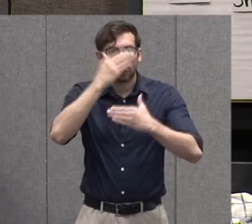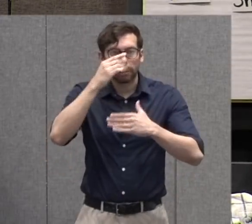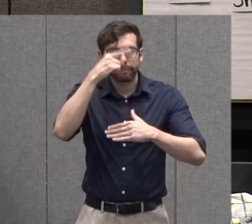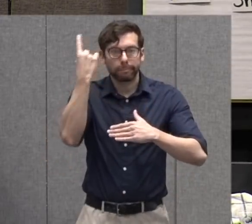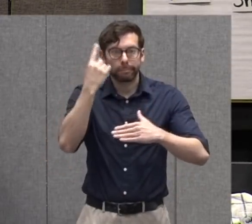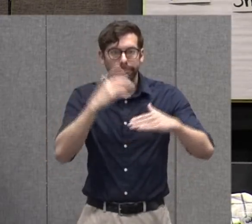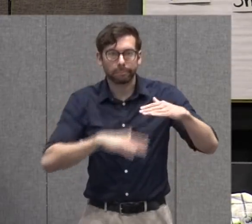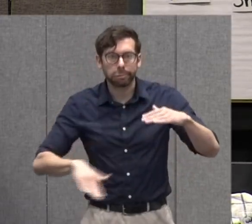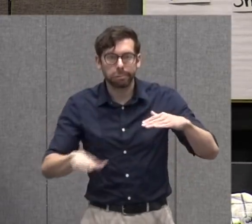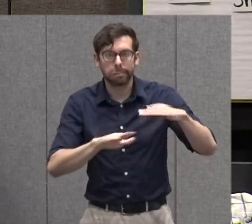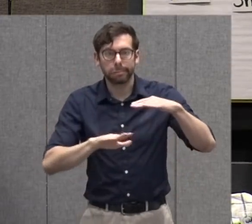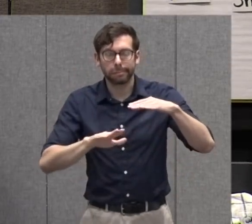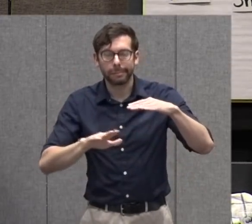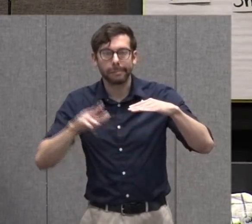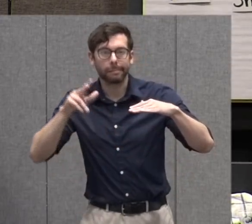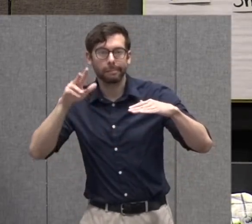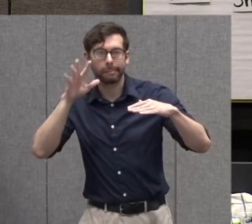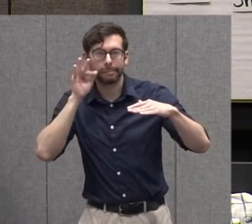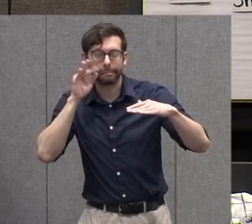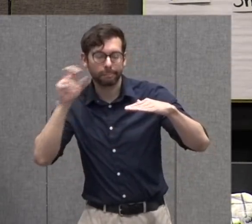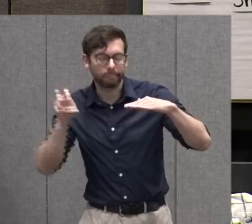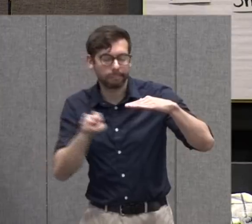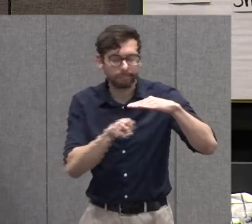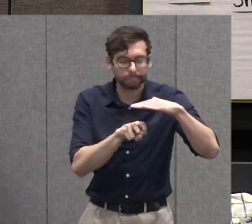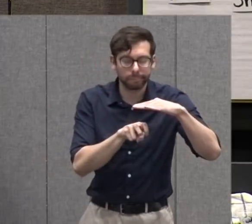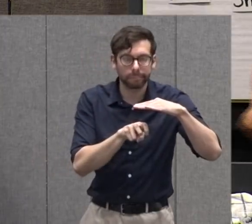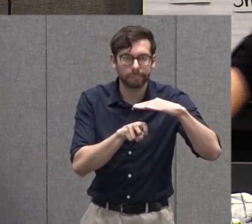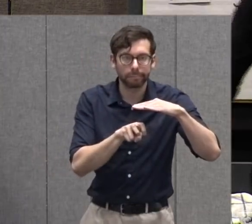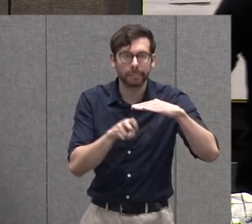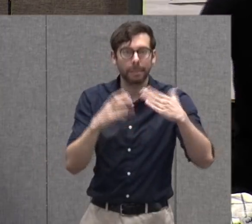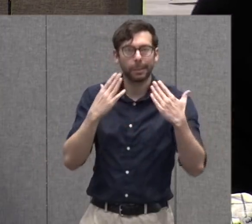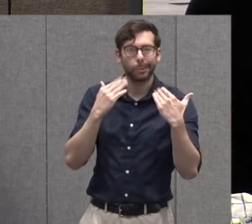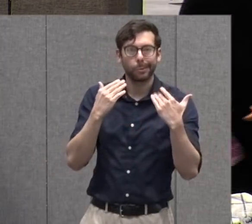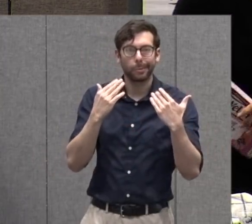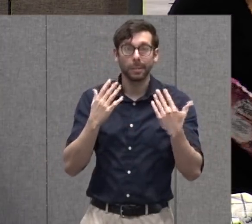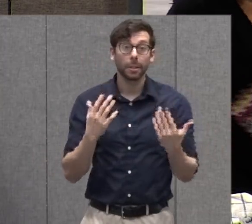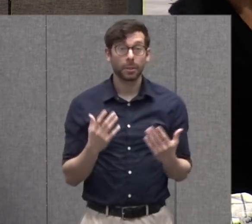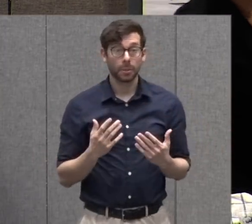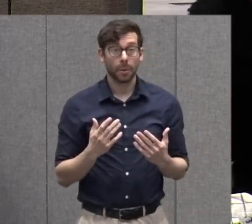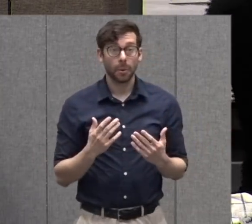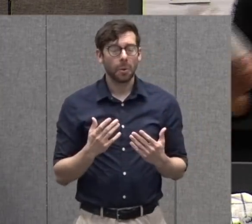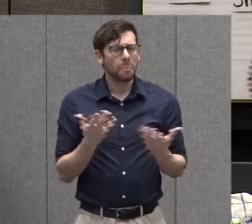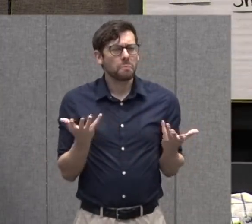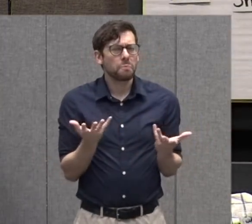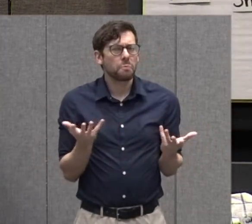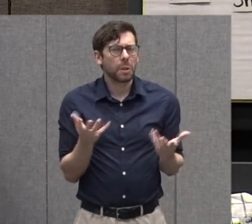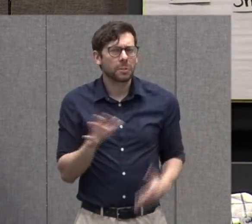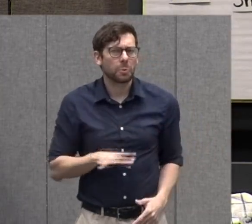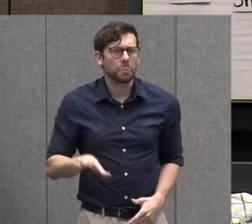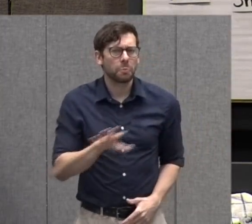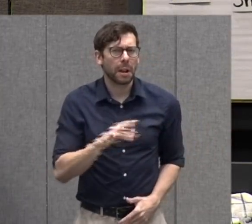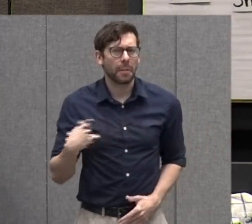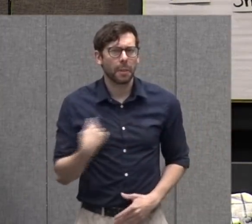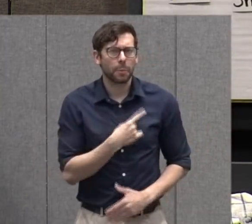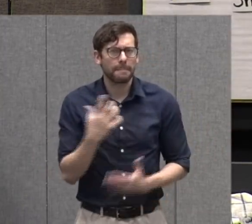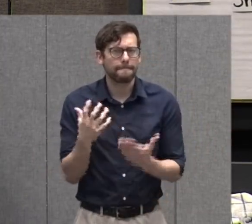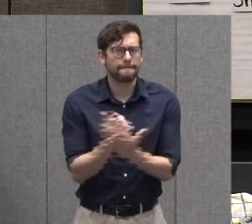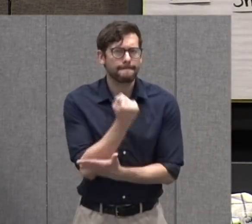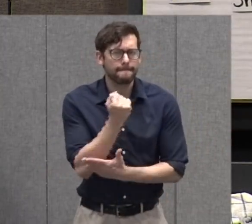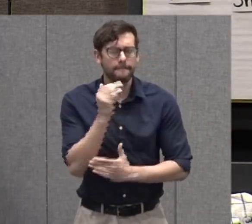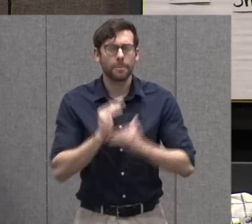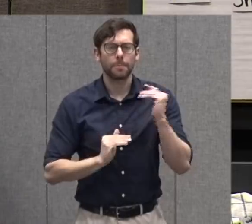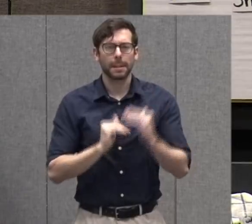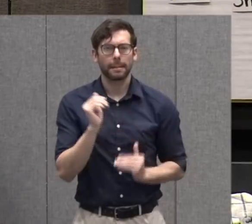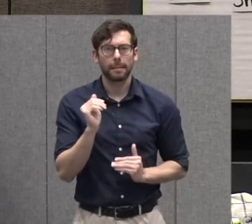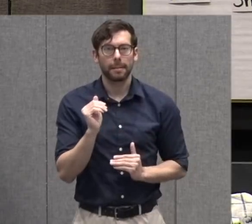we have around us that we can build with? For example, if we're collecting some things before we